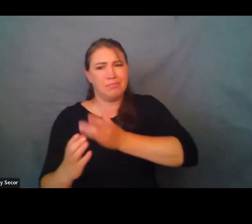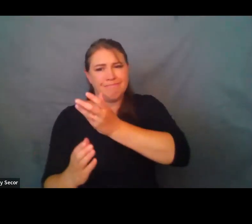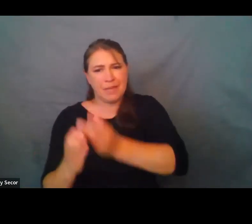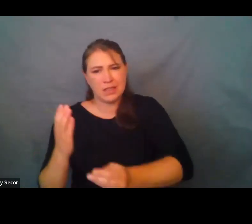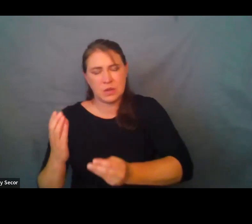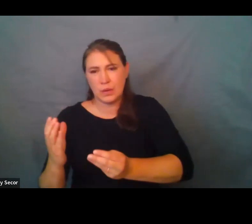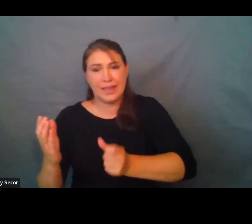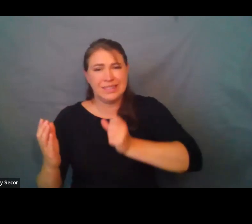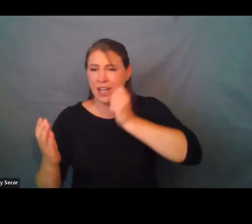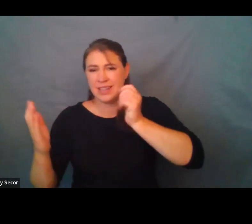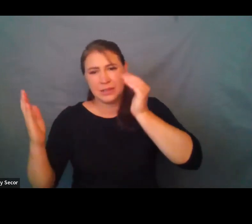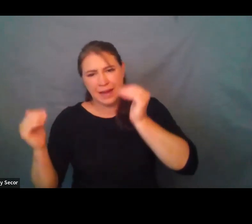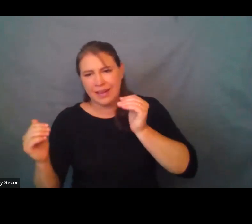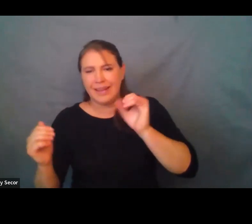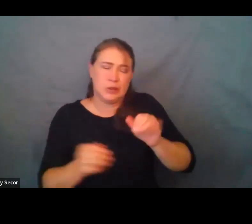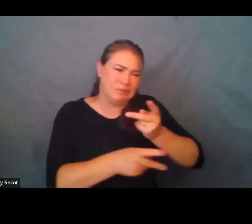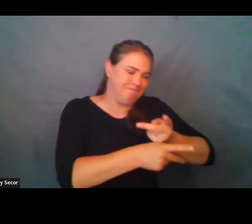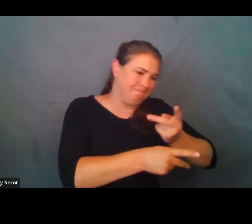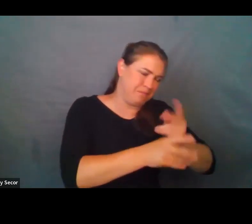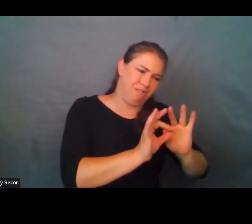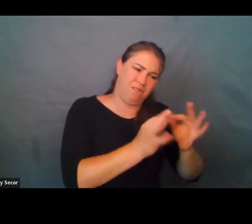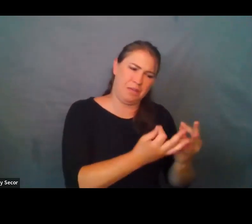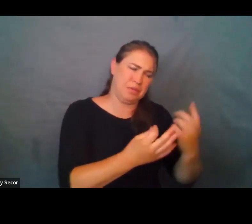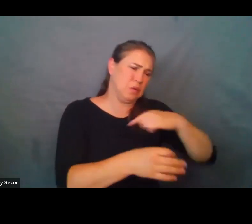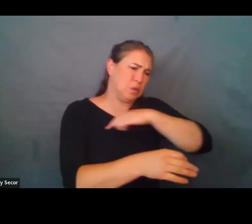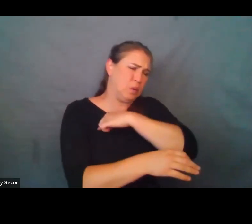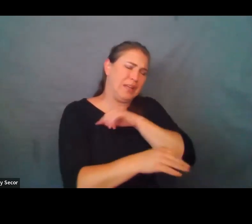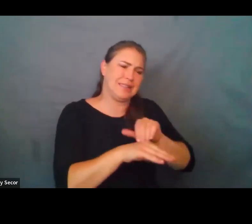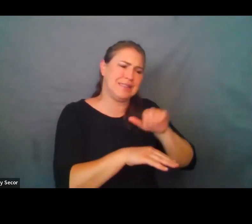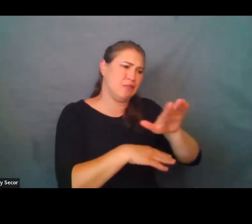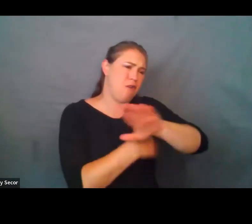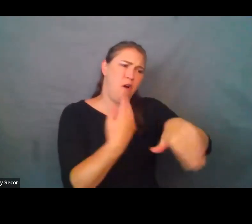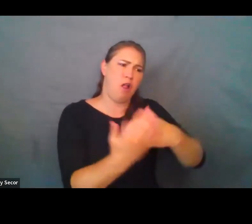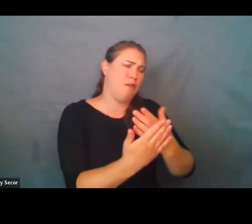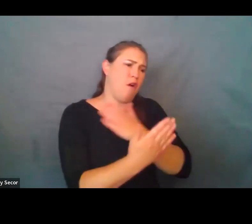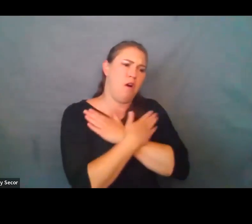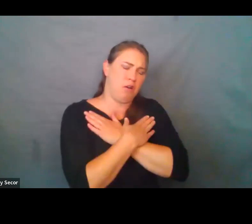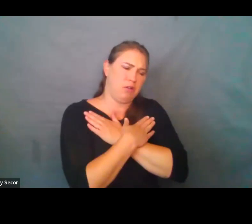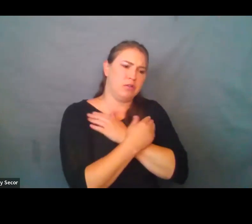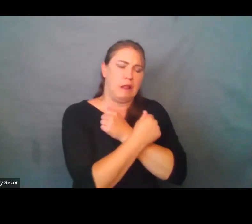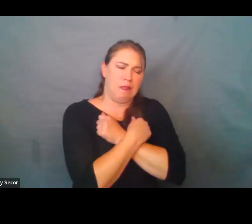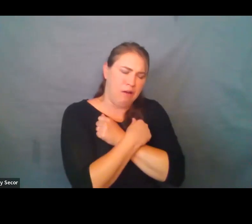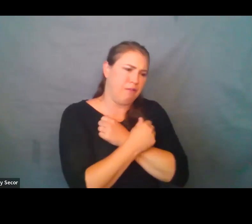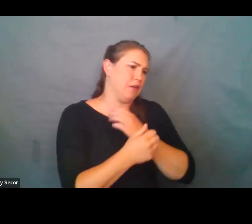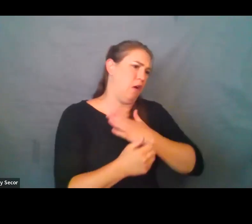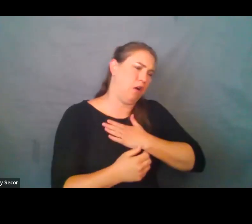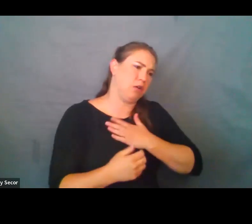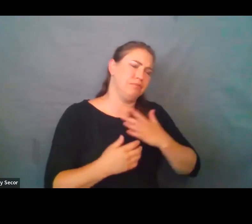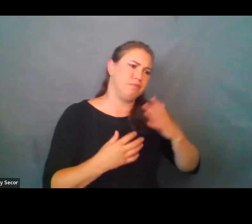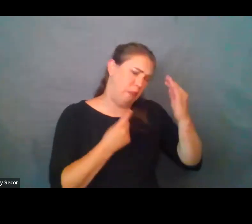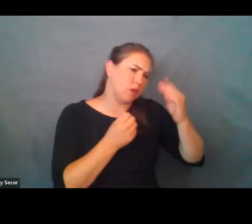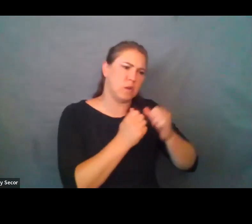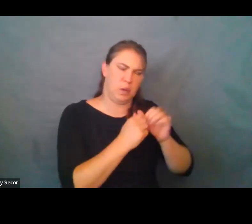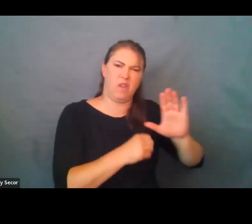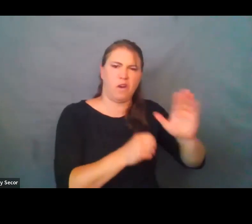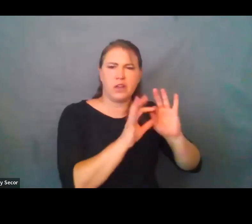is tending to her family. We send her our heartfelt sympathy and condolences. You're all well